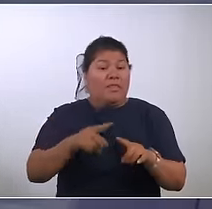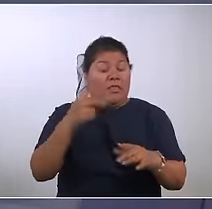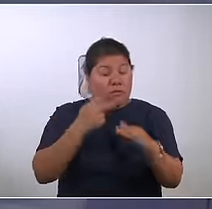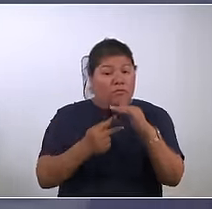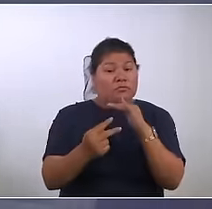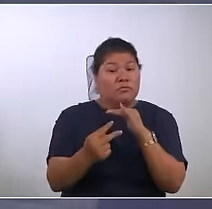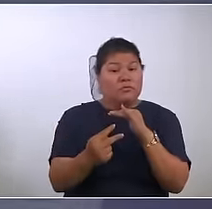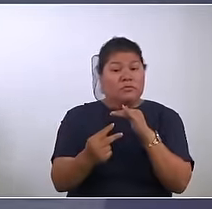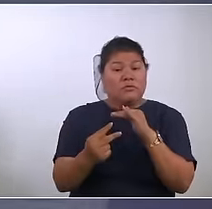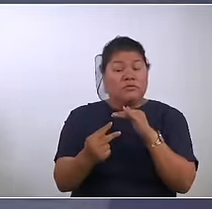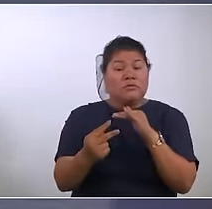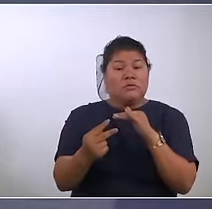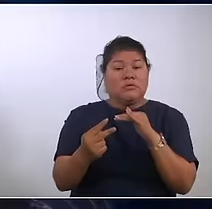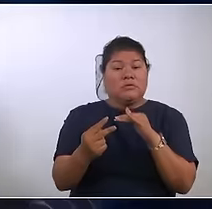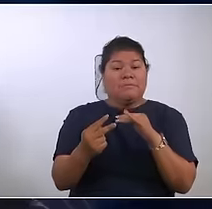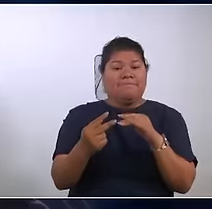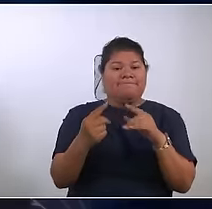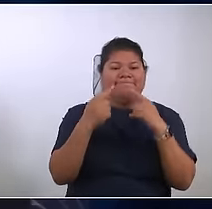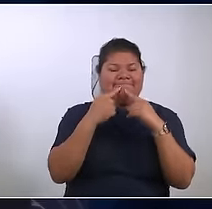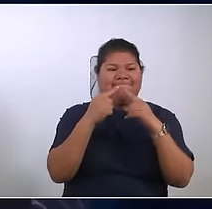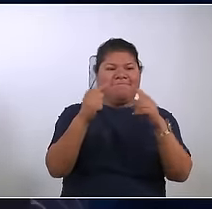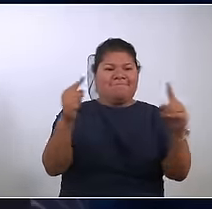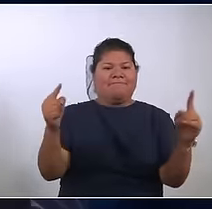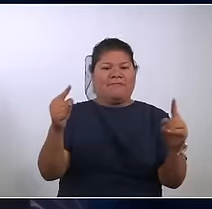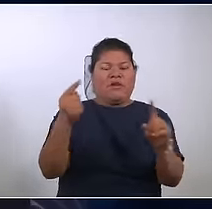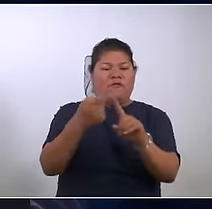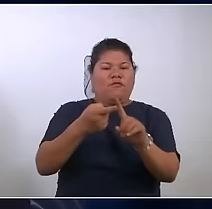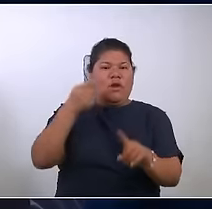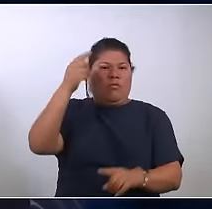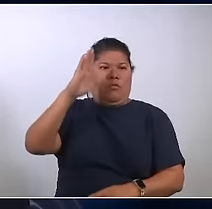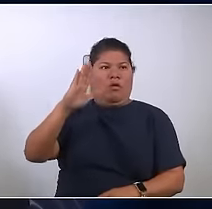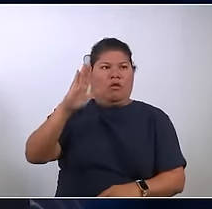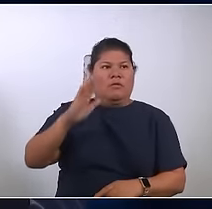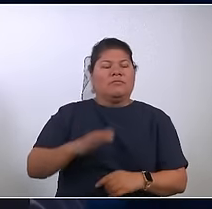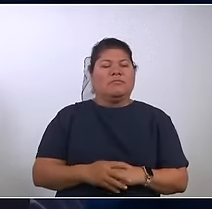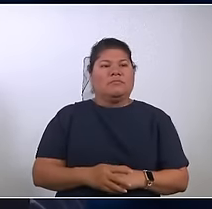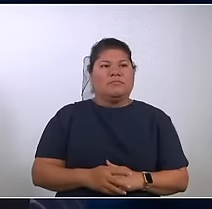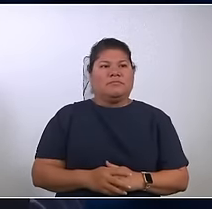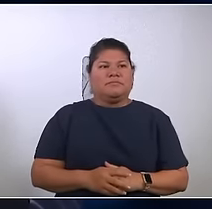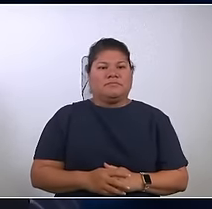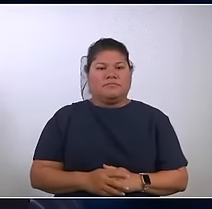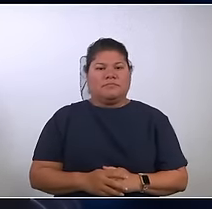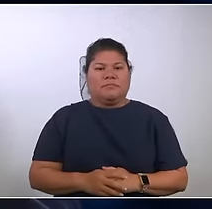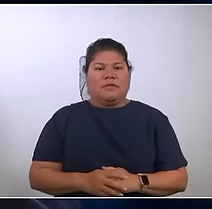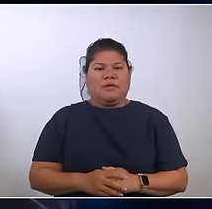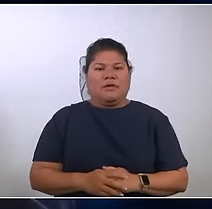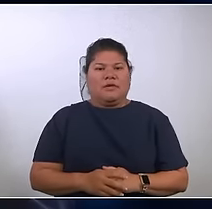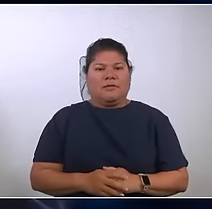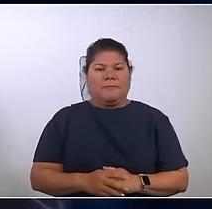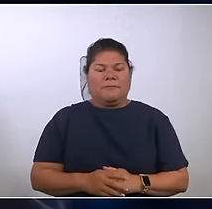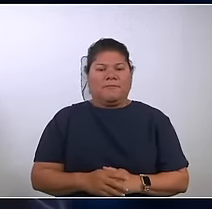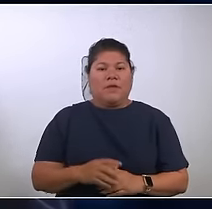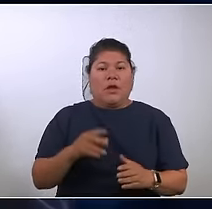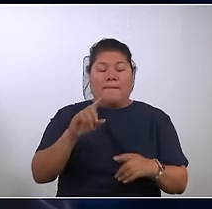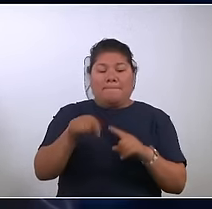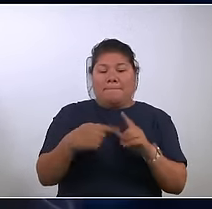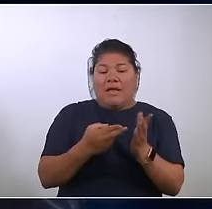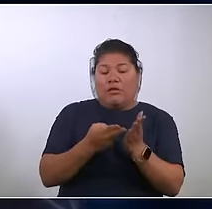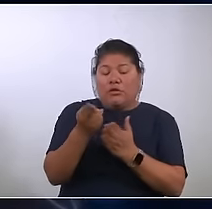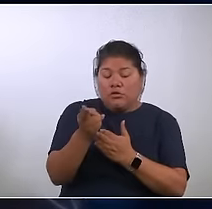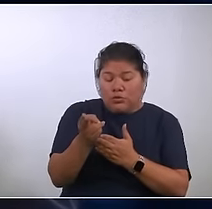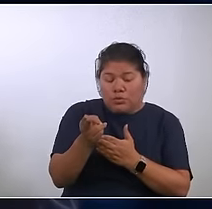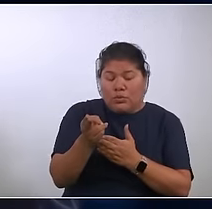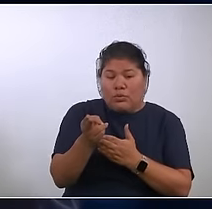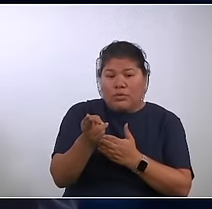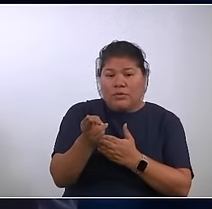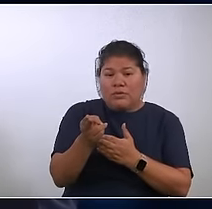profecía, prophecy, es una declaración de Dios. It's a declaration from God de lo que es la verdad. Of what is